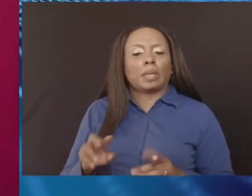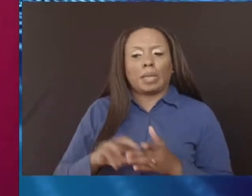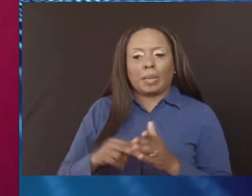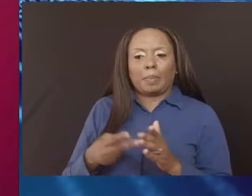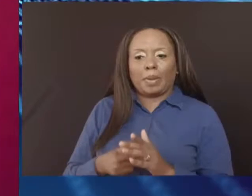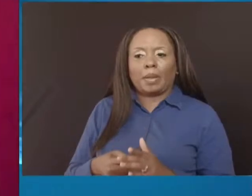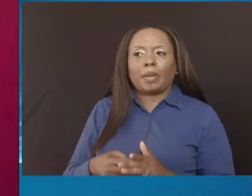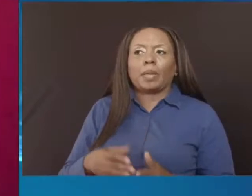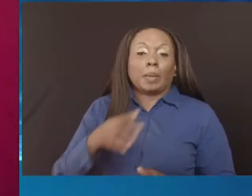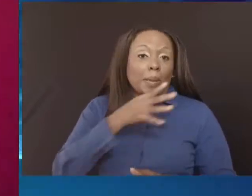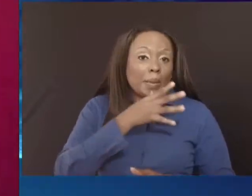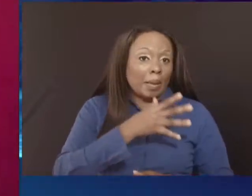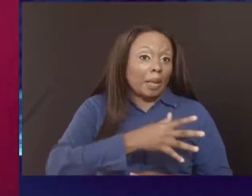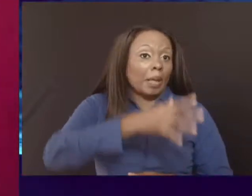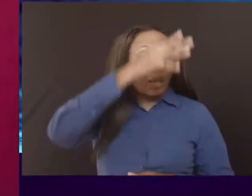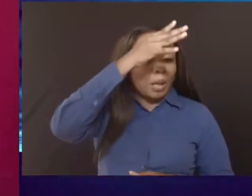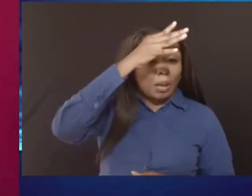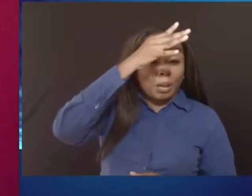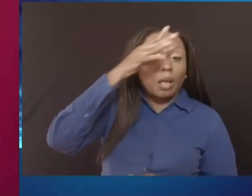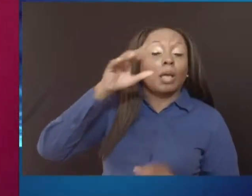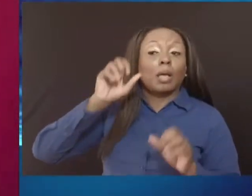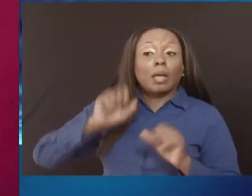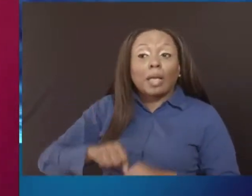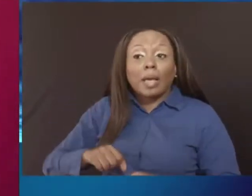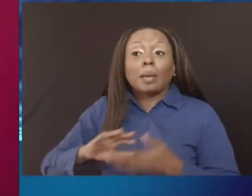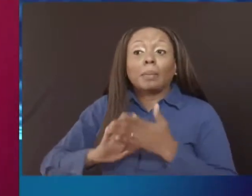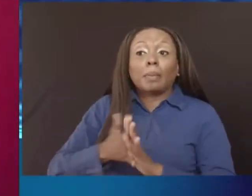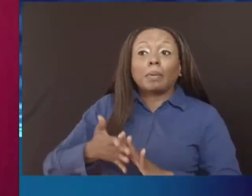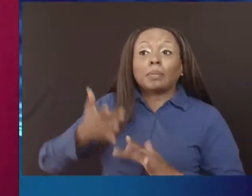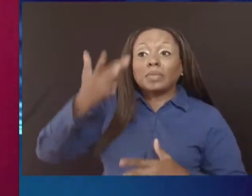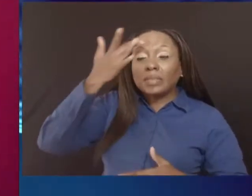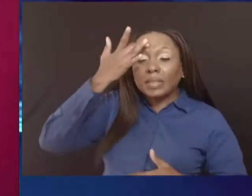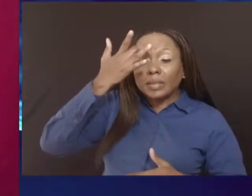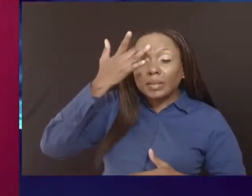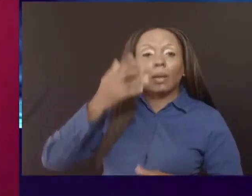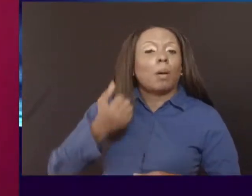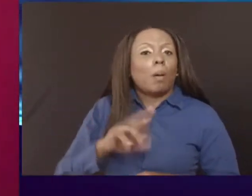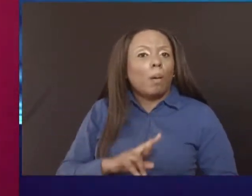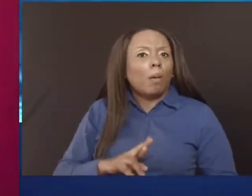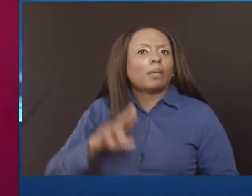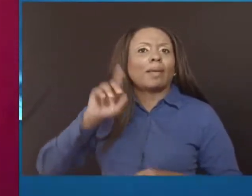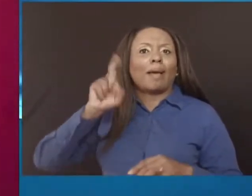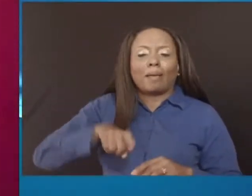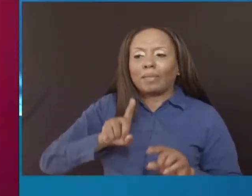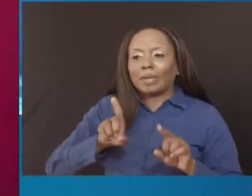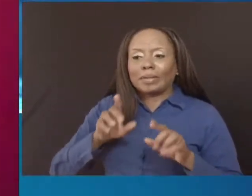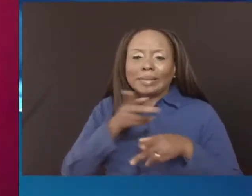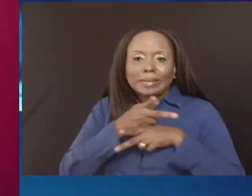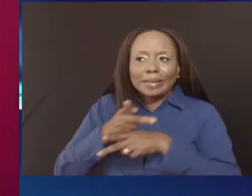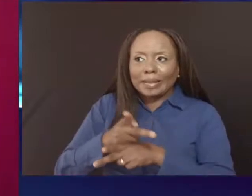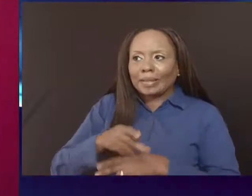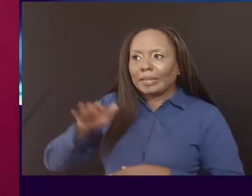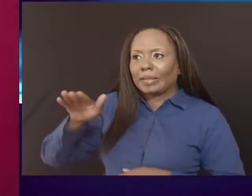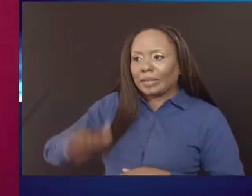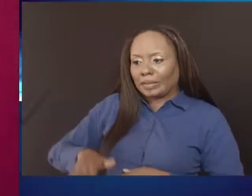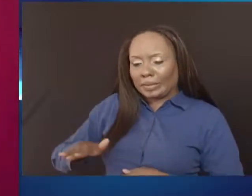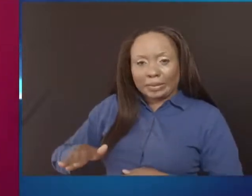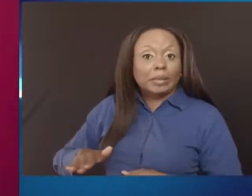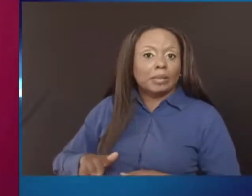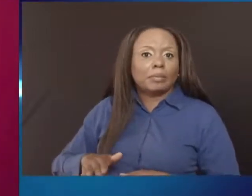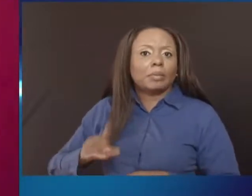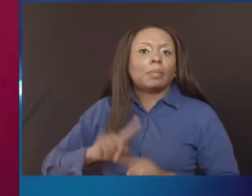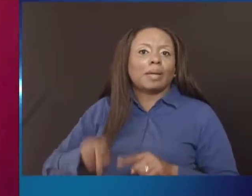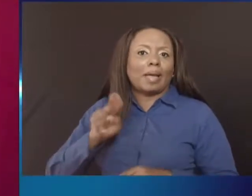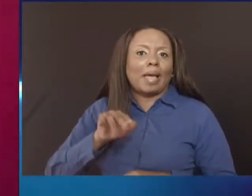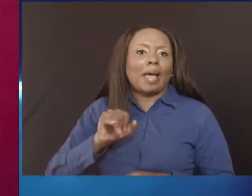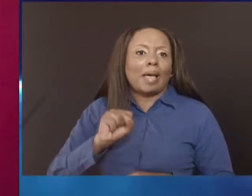disease. So it can be compensated under the agreement with the National Insurance Department.